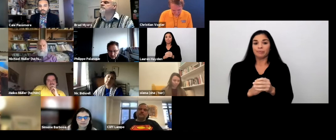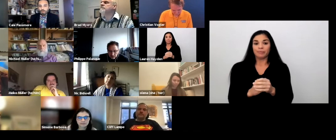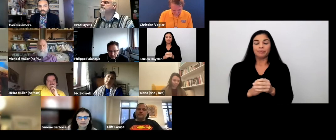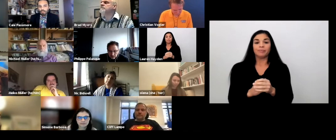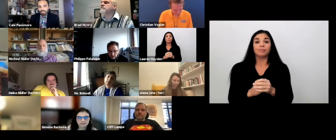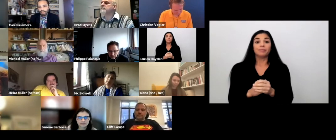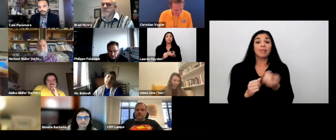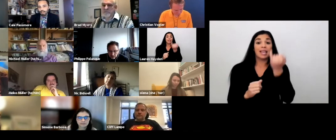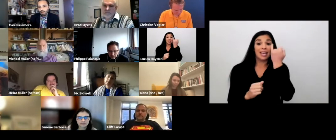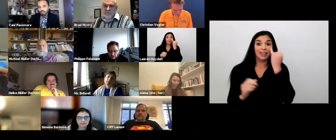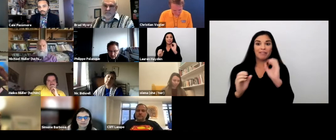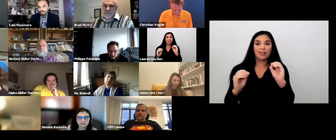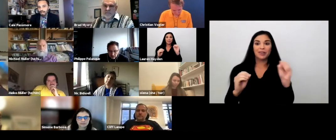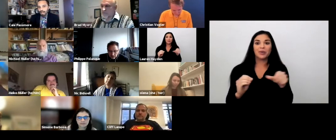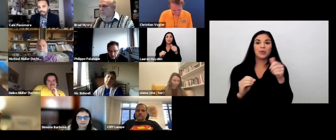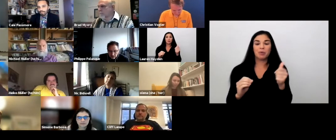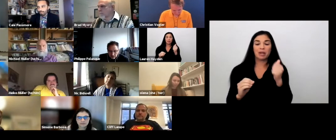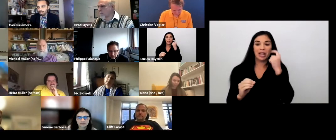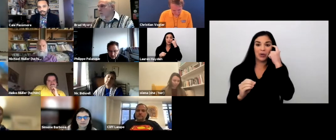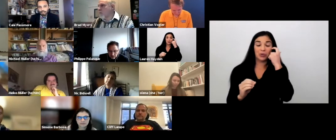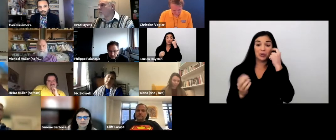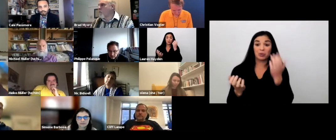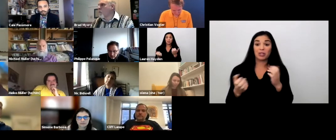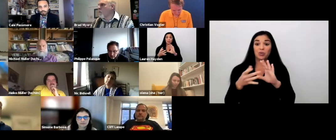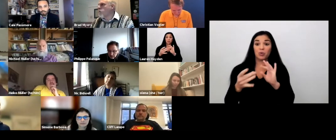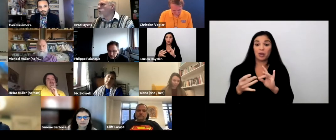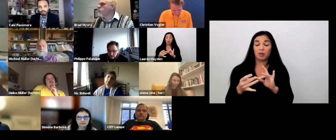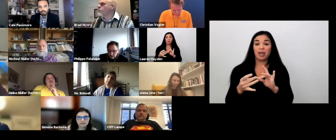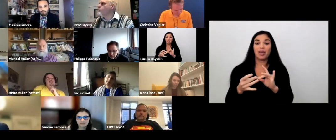If there's no one else that would like to add something